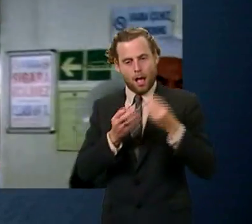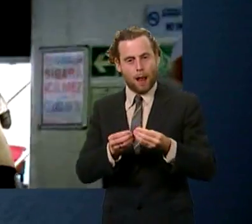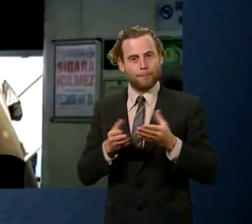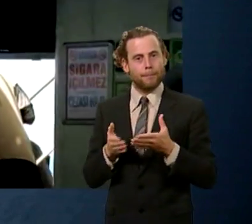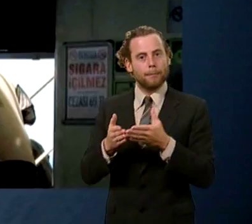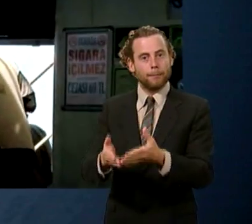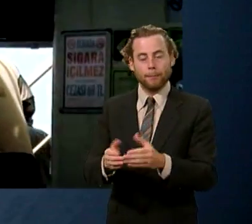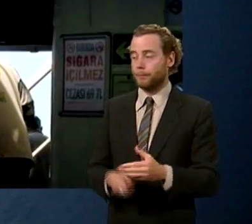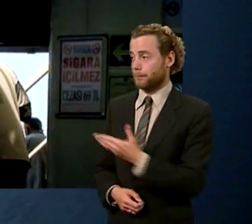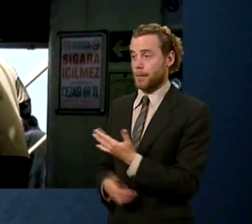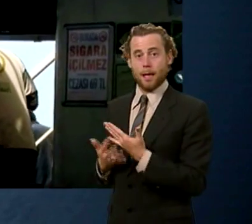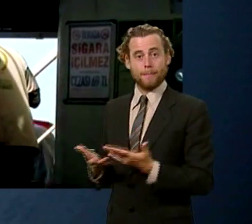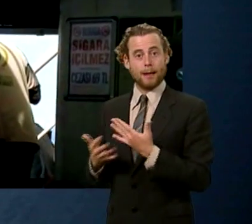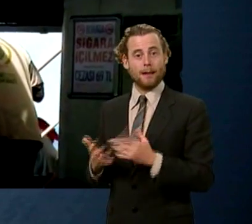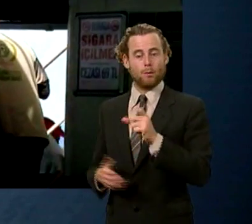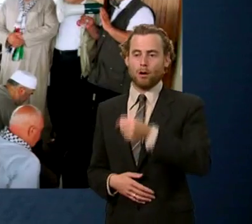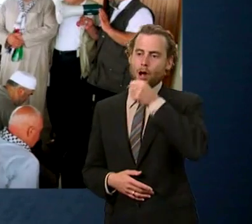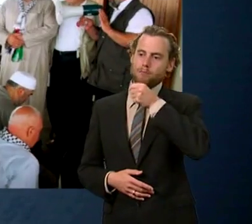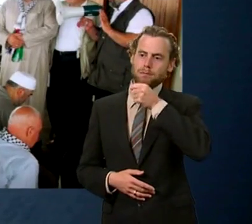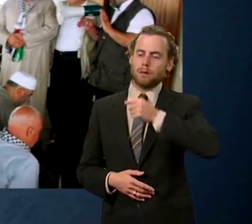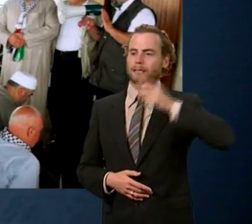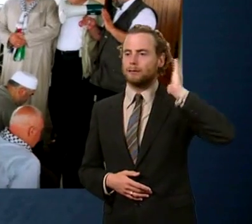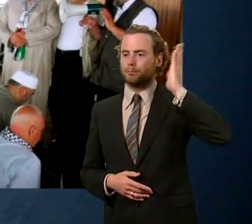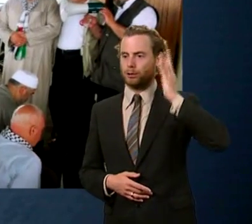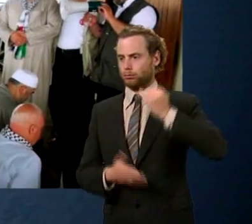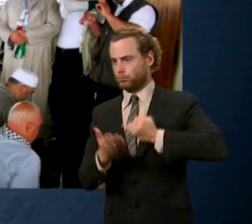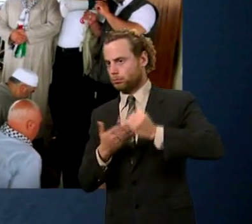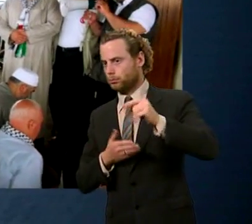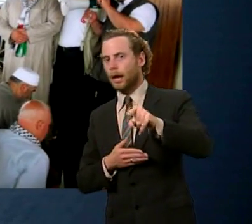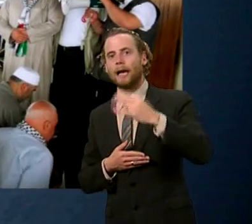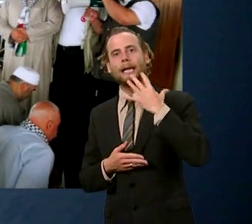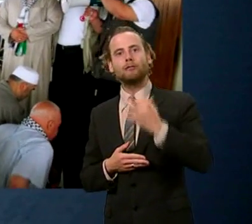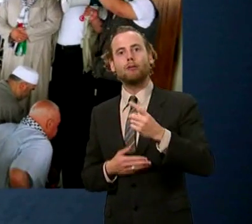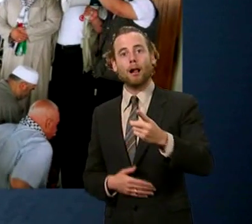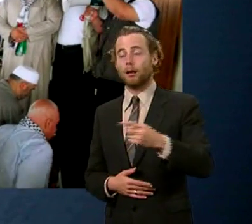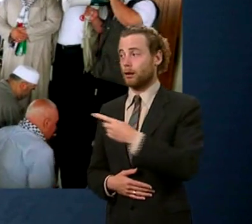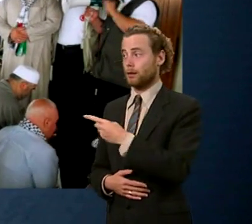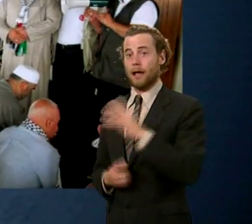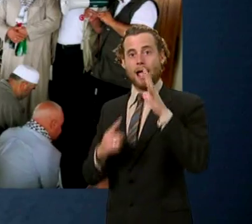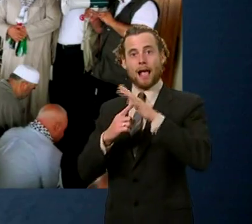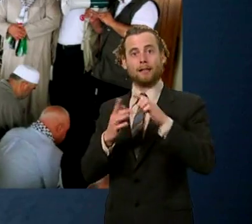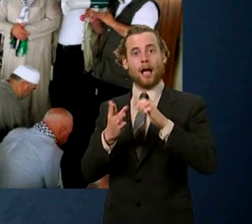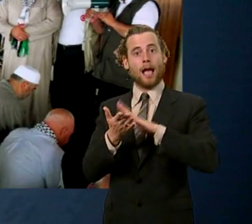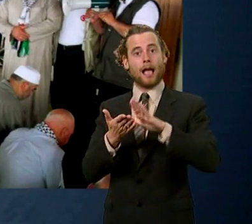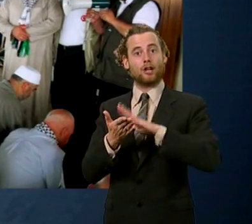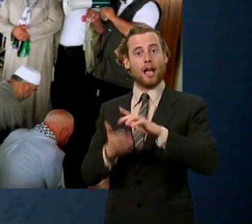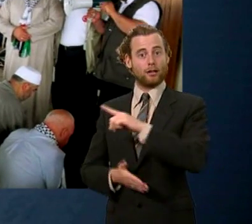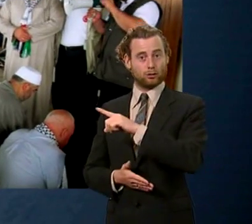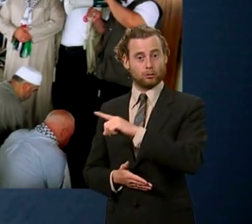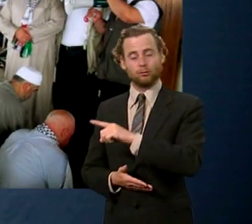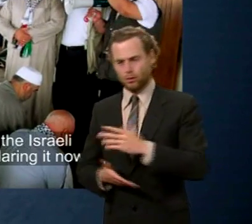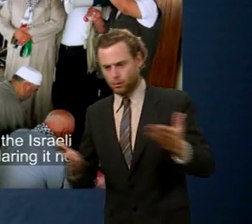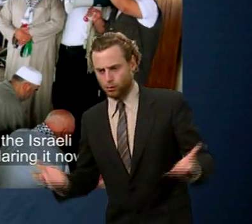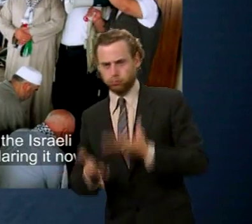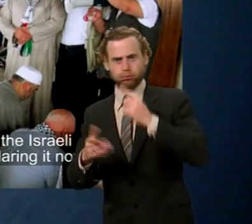Several of them made speeches against Israel on board. Then the head of the IHH, Bülent Yıldırım, turned up the